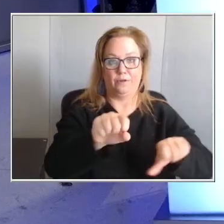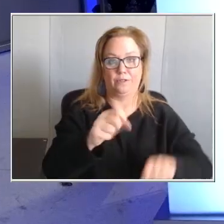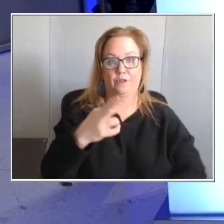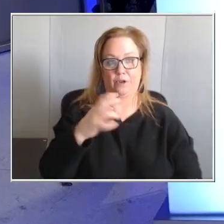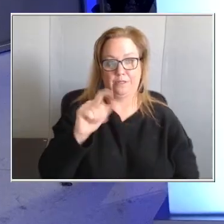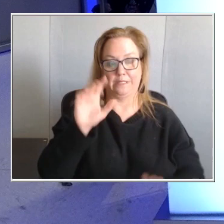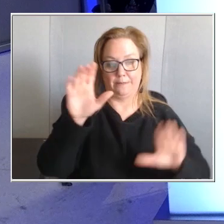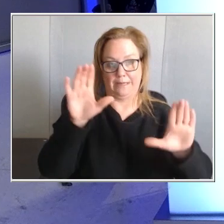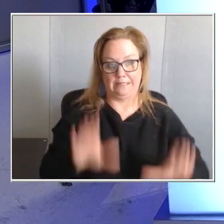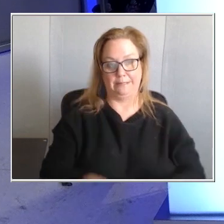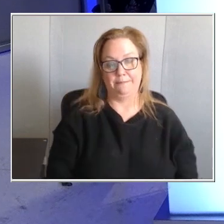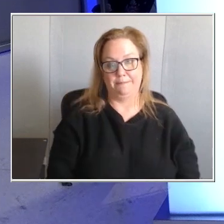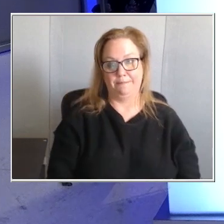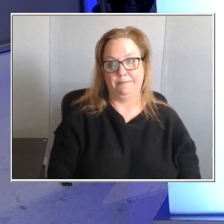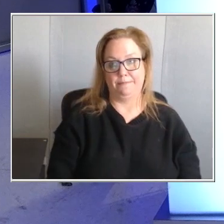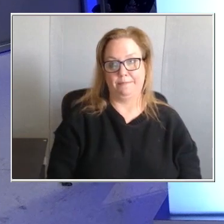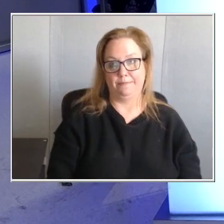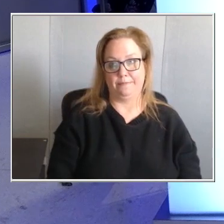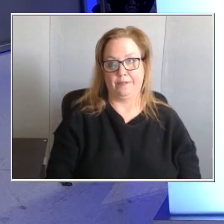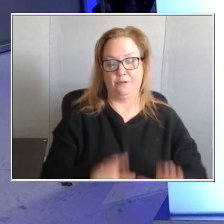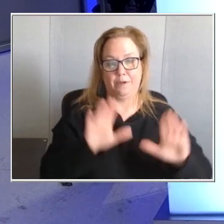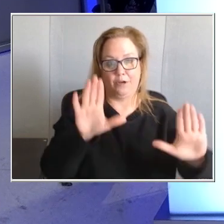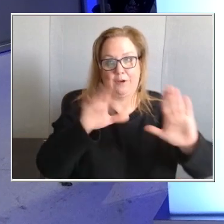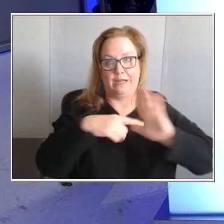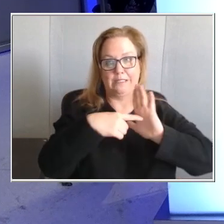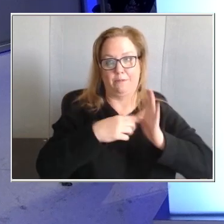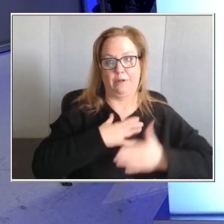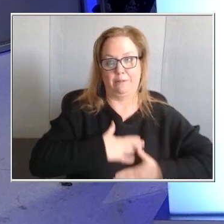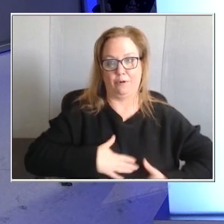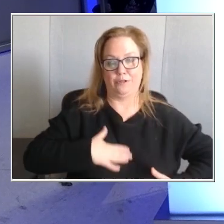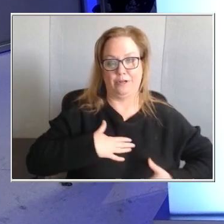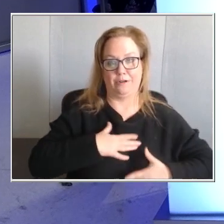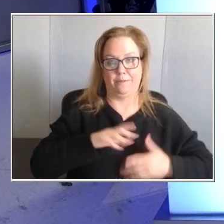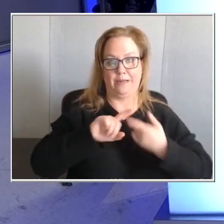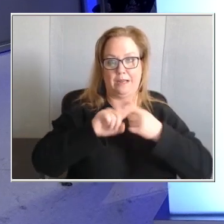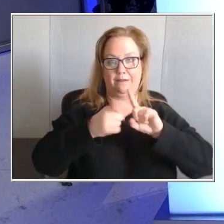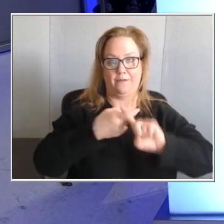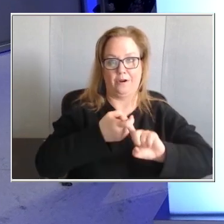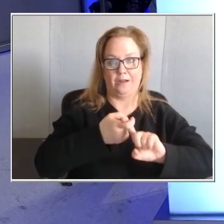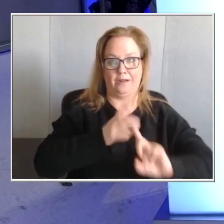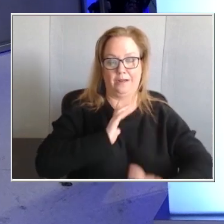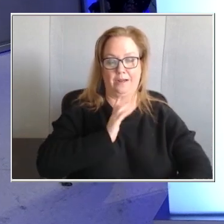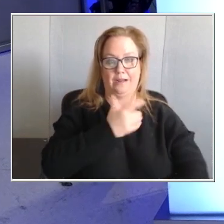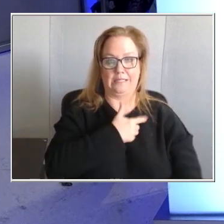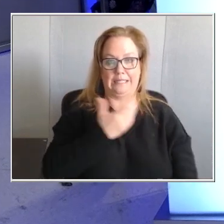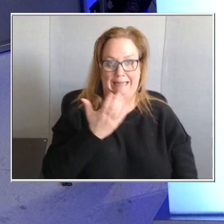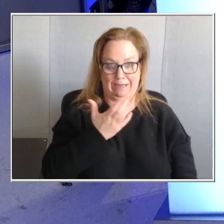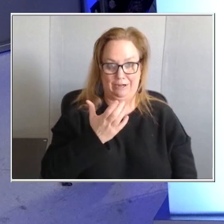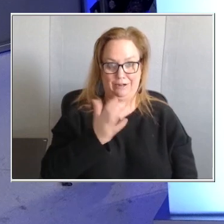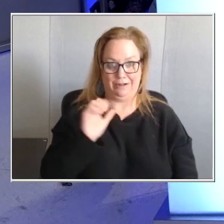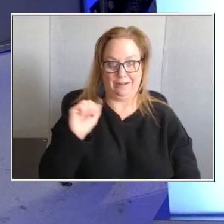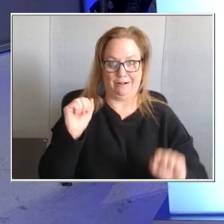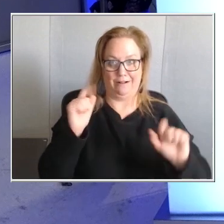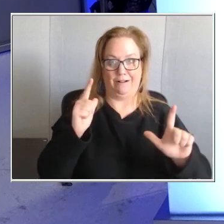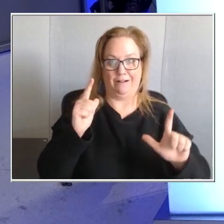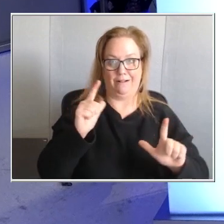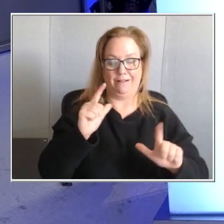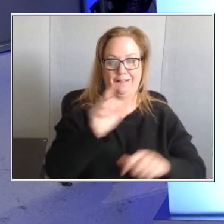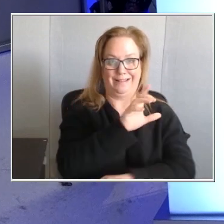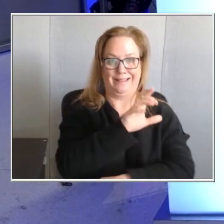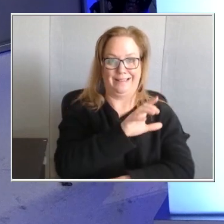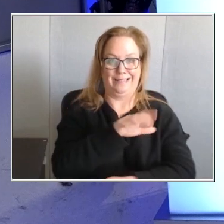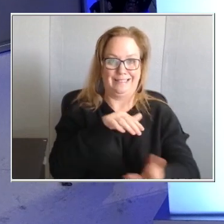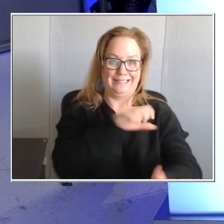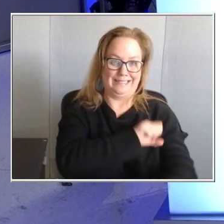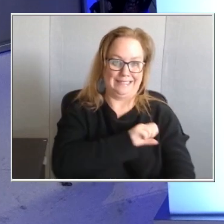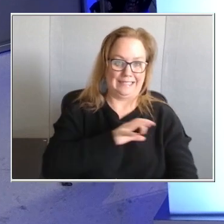That's amazing. You have been a great example, and we appreciate it. You've become a friend to us down here and all of the clinicians, and